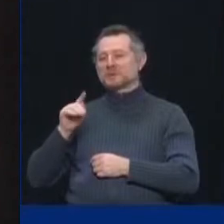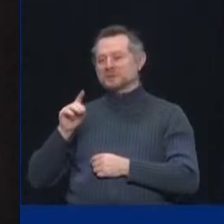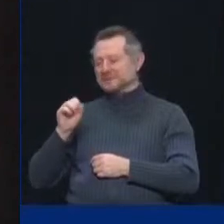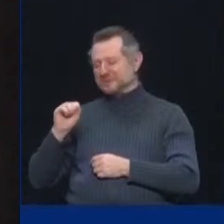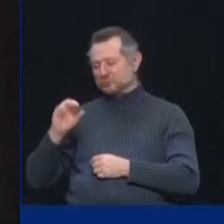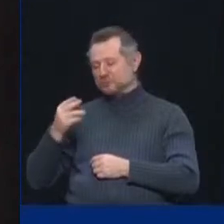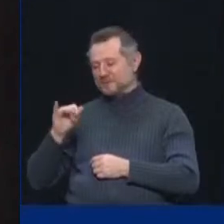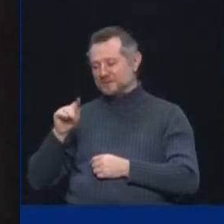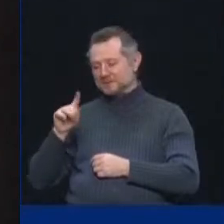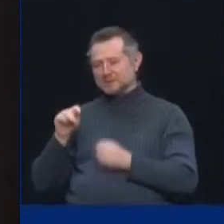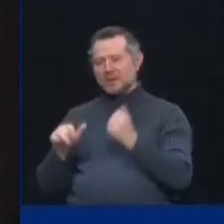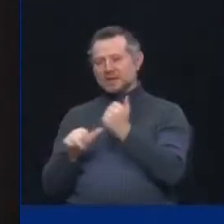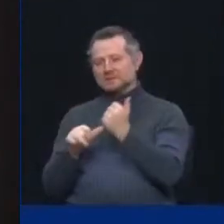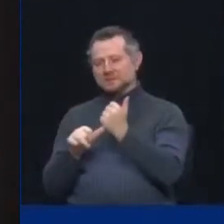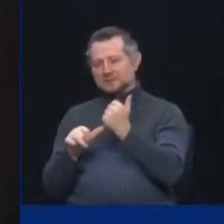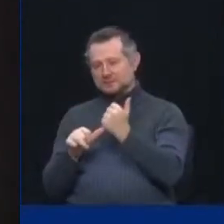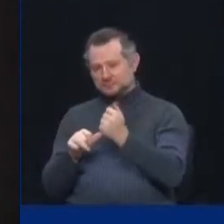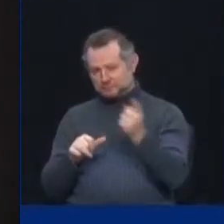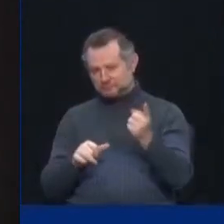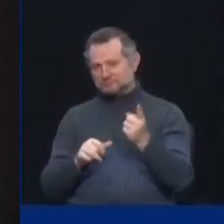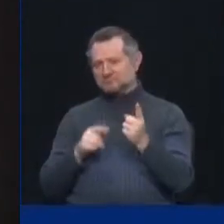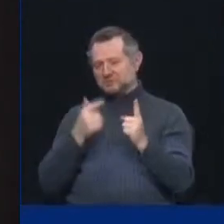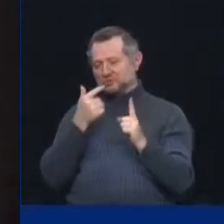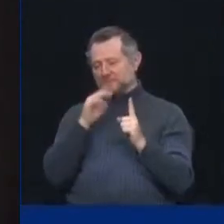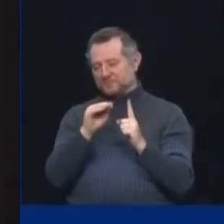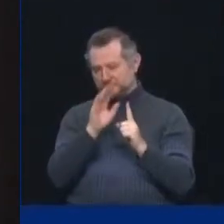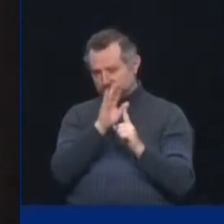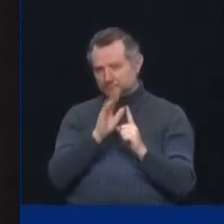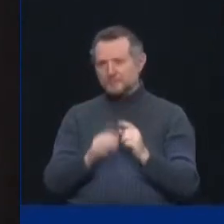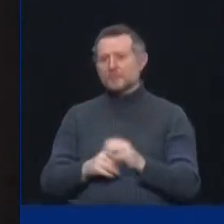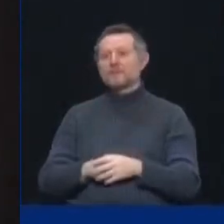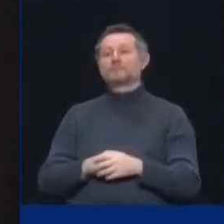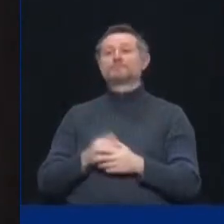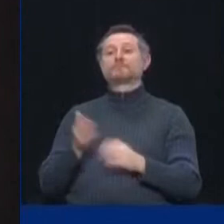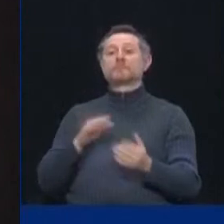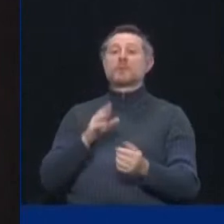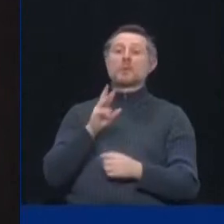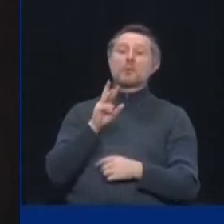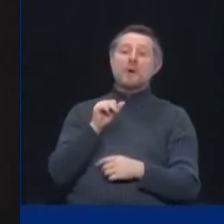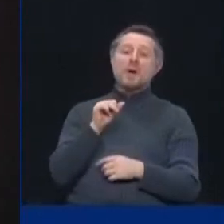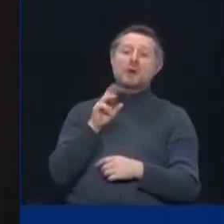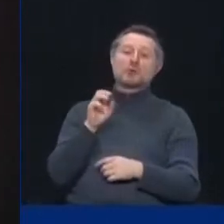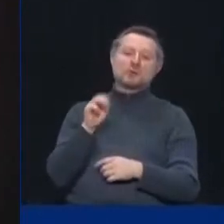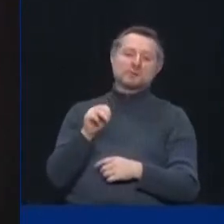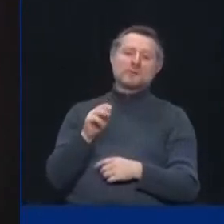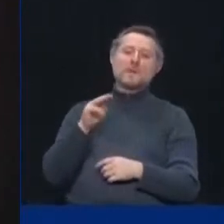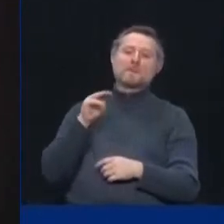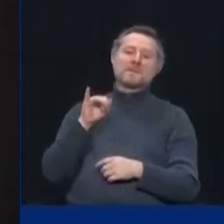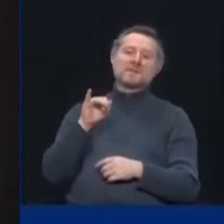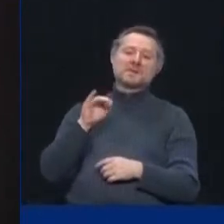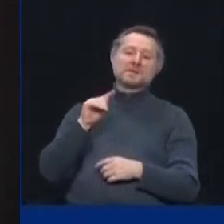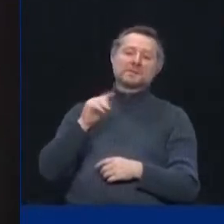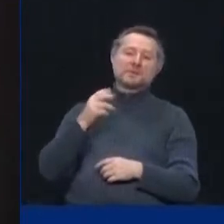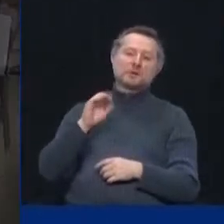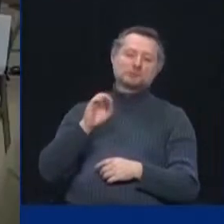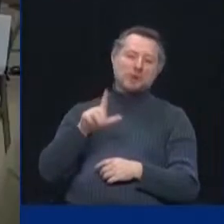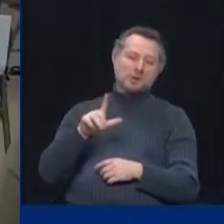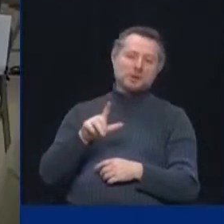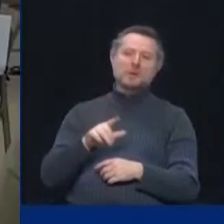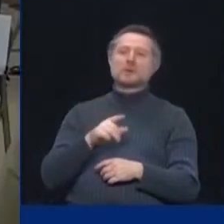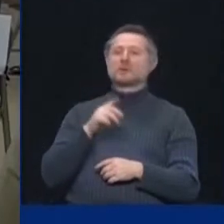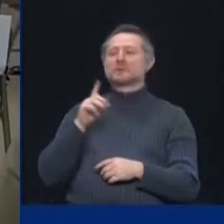somewhere in here. Also, Warren Mitchell, deputy general manager of River Bay